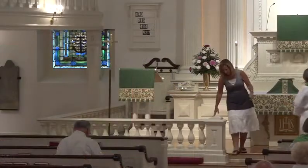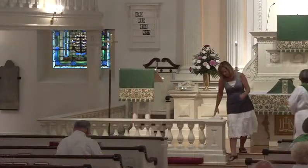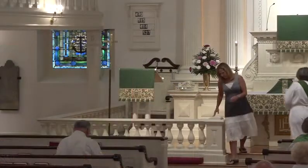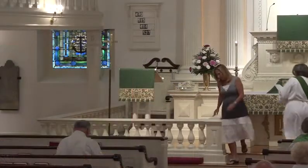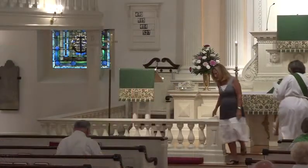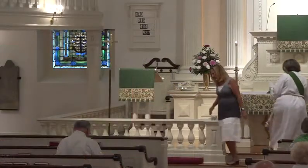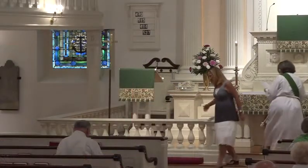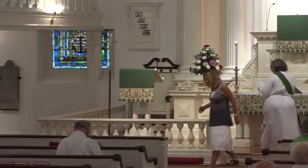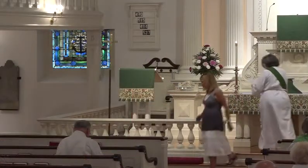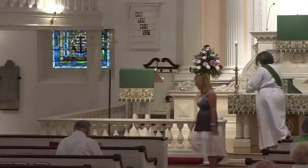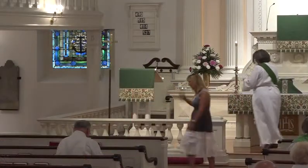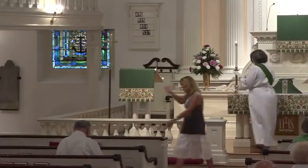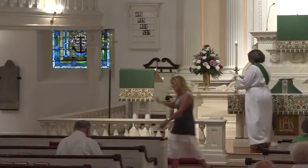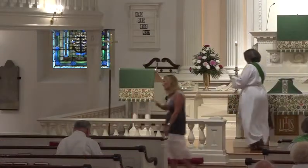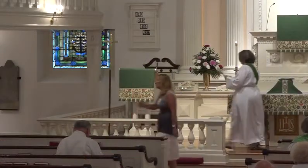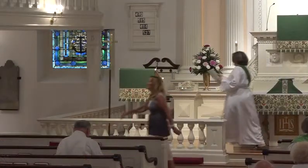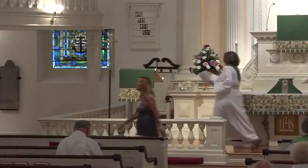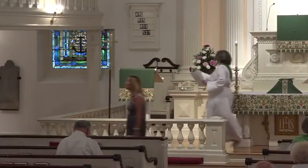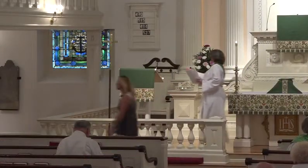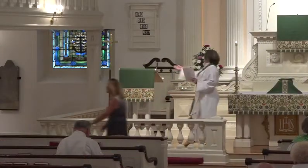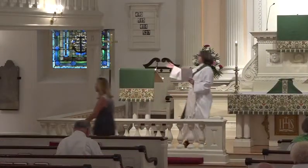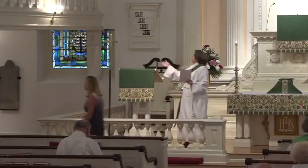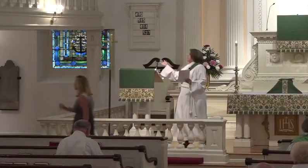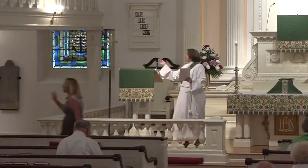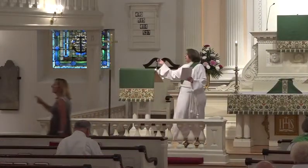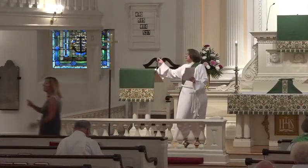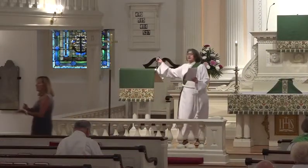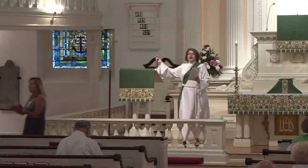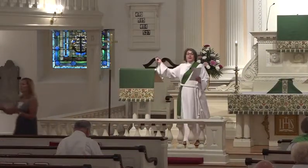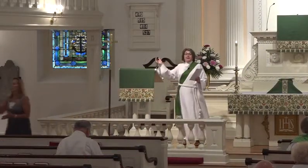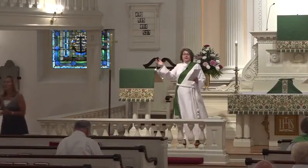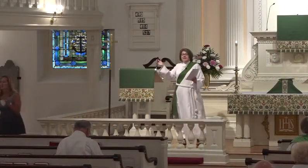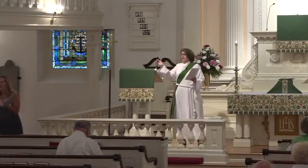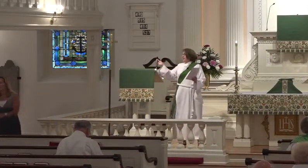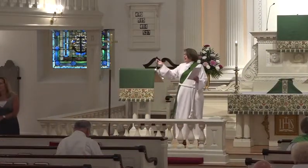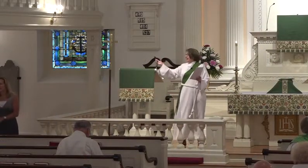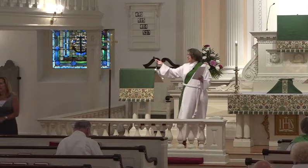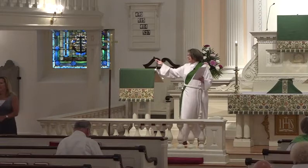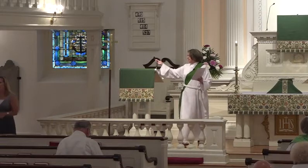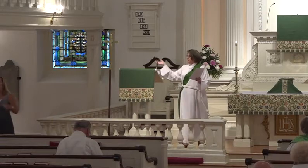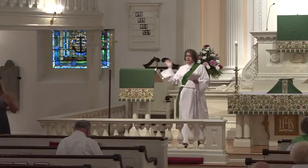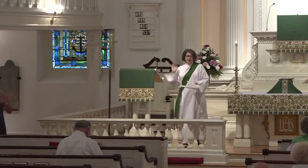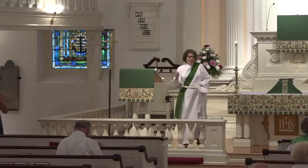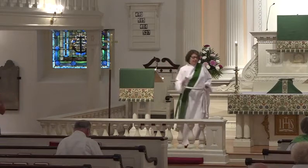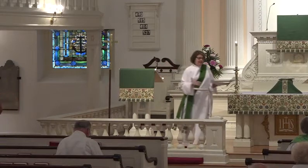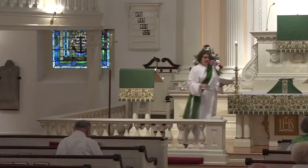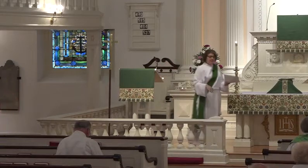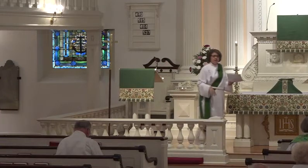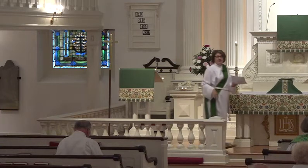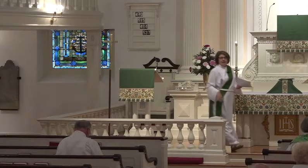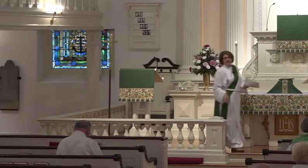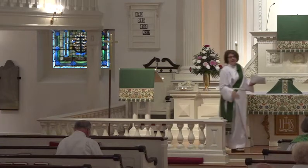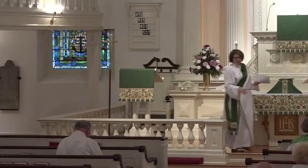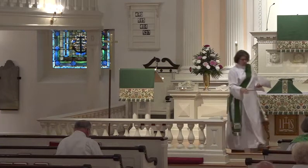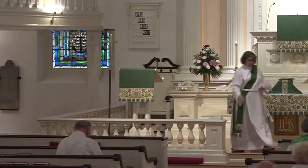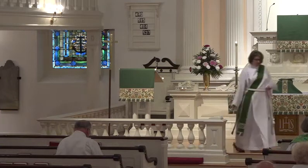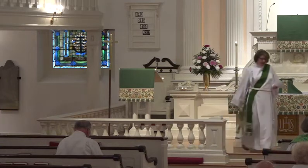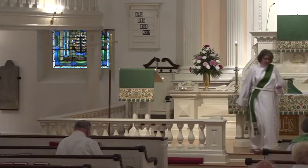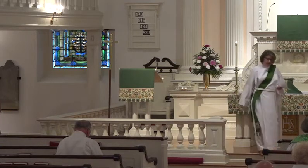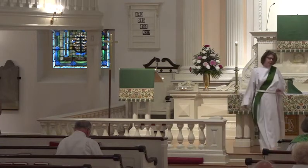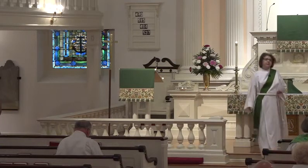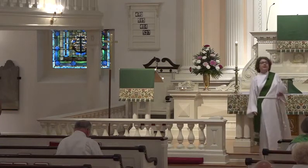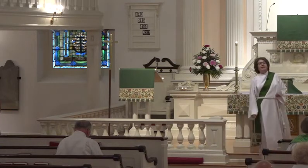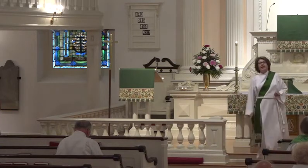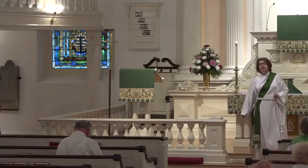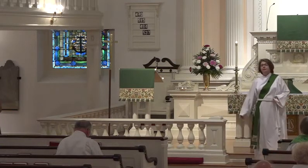Thank you, Jody. You're welcome. This week, Pastor Allen is on vacation, and we wish him safe journeys to a